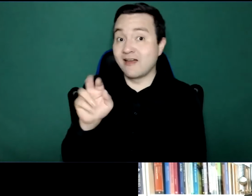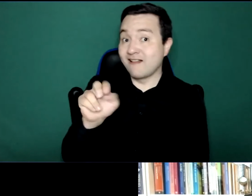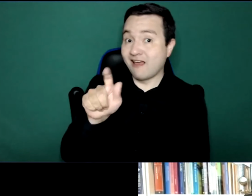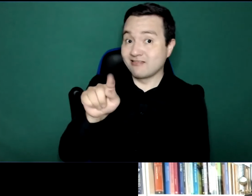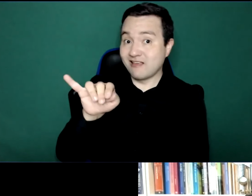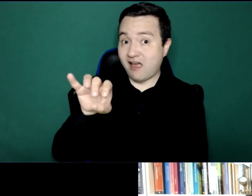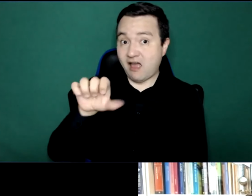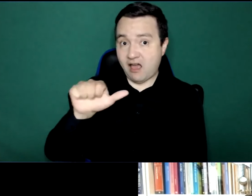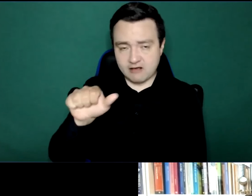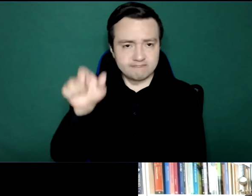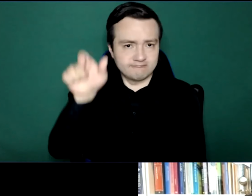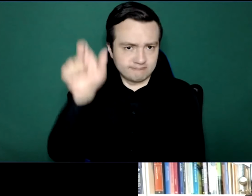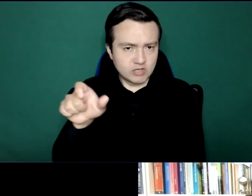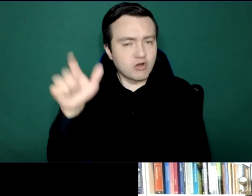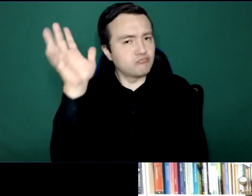evaluation.